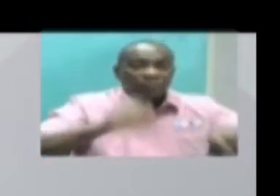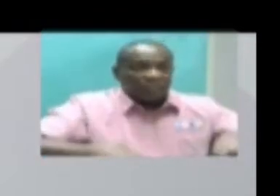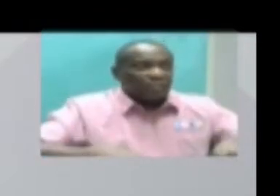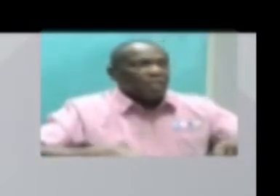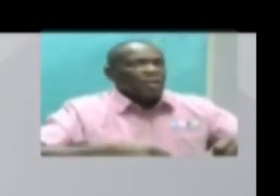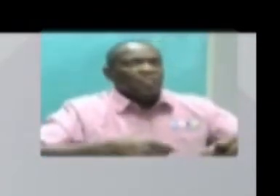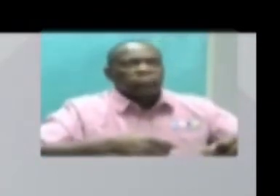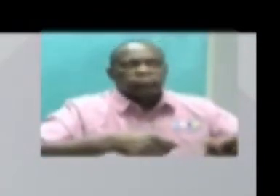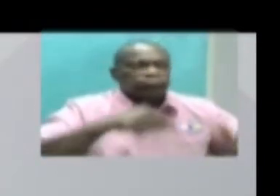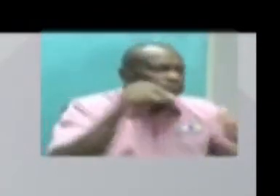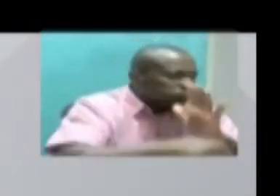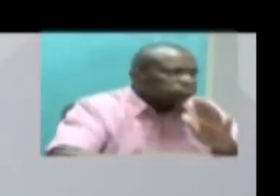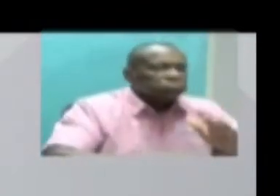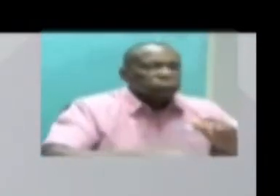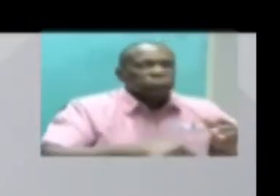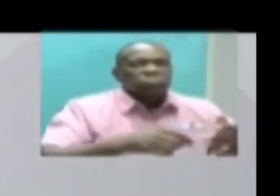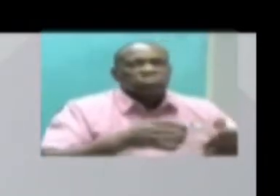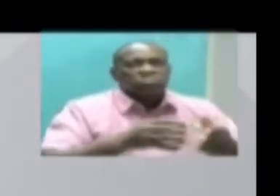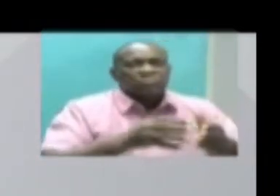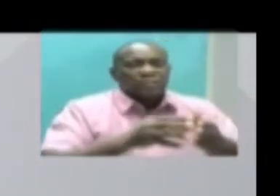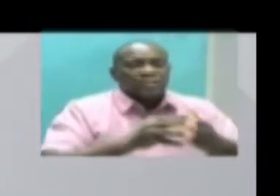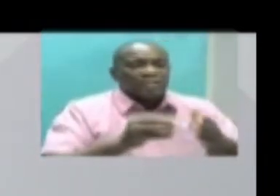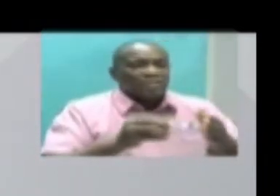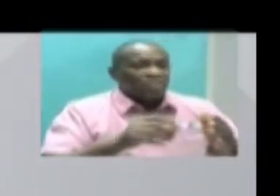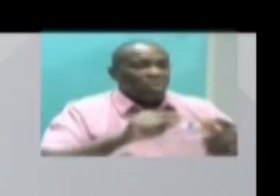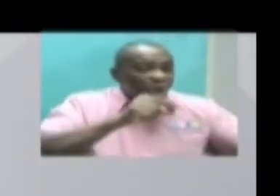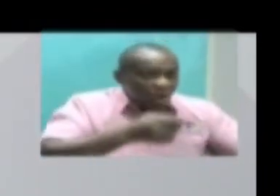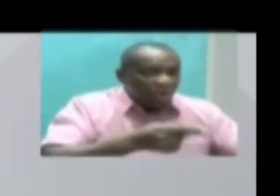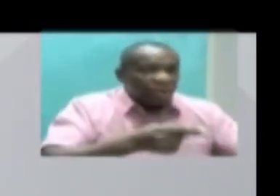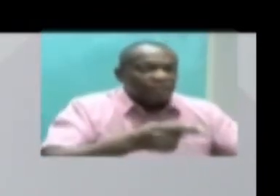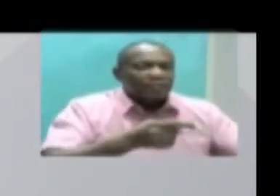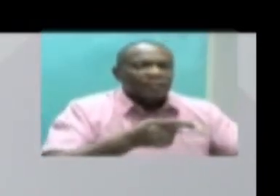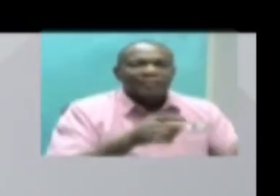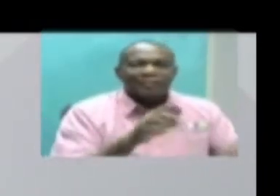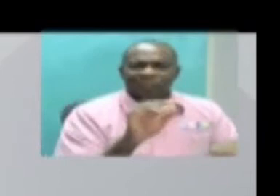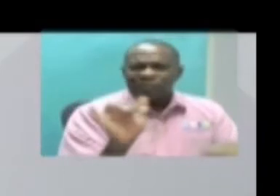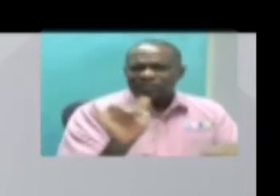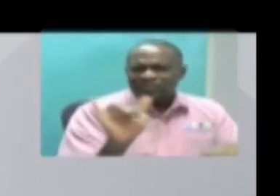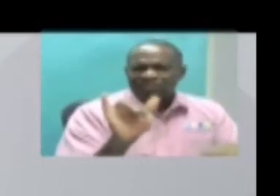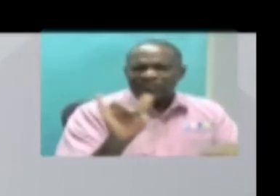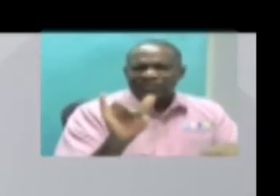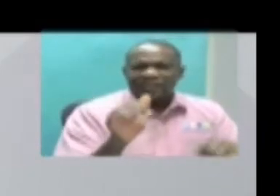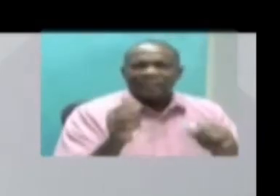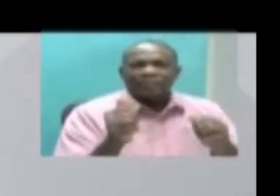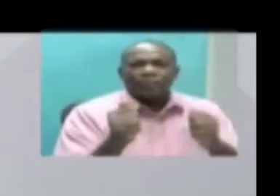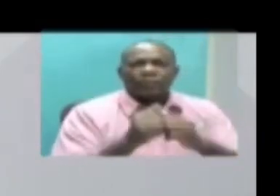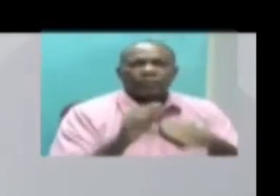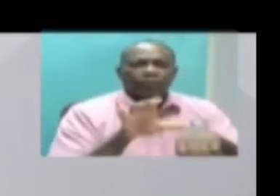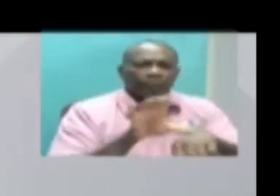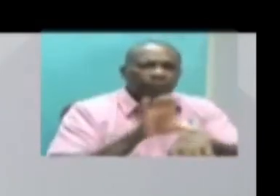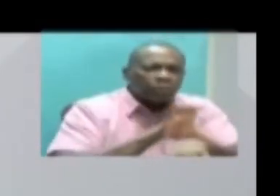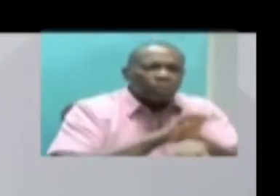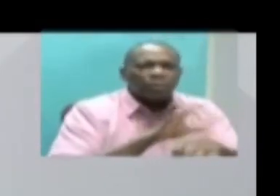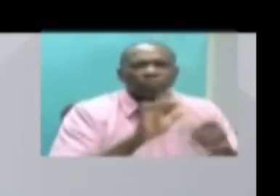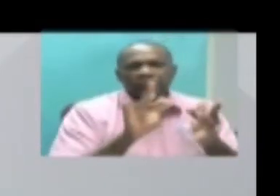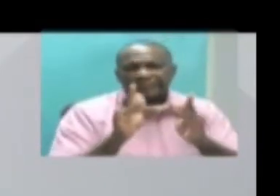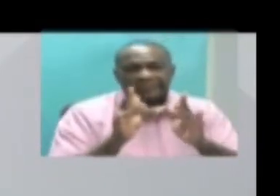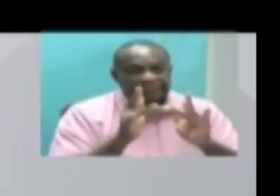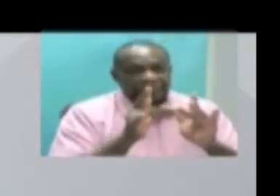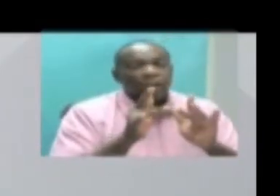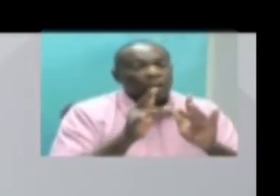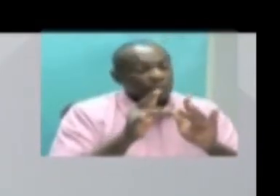where they have to use the online platforms. However, it can be used to destroy them